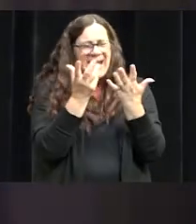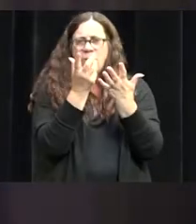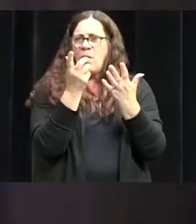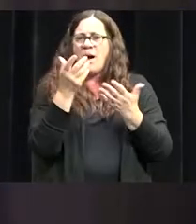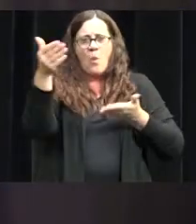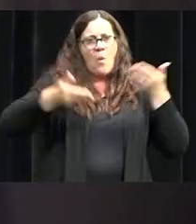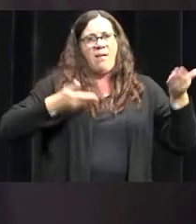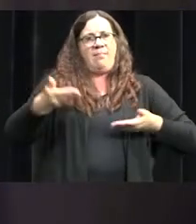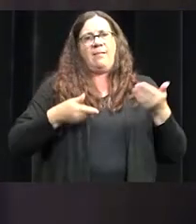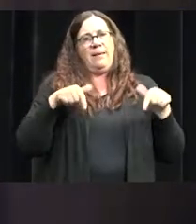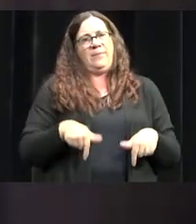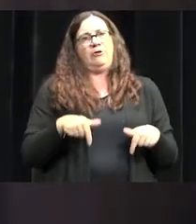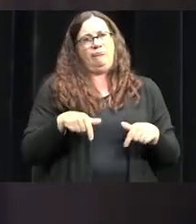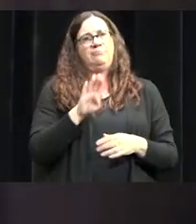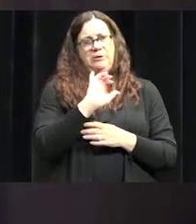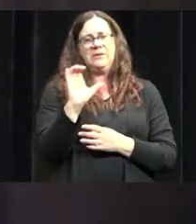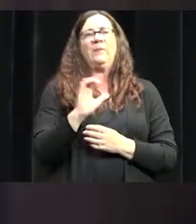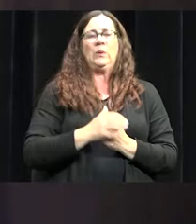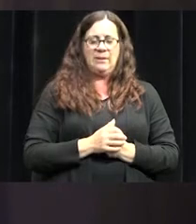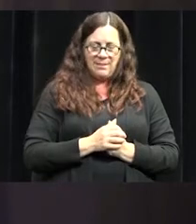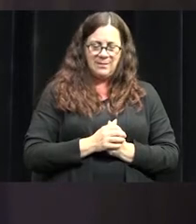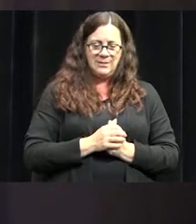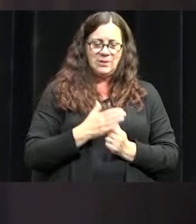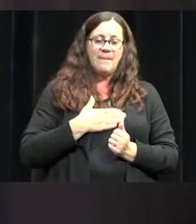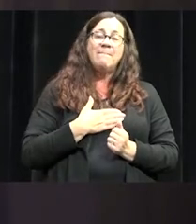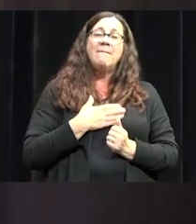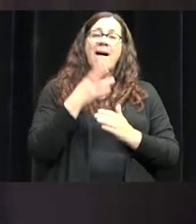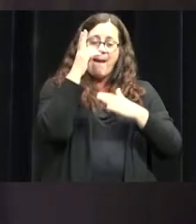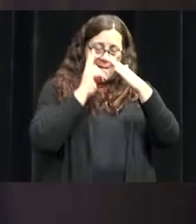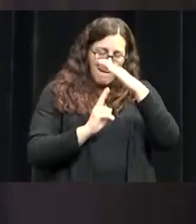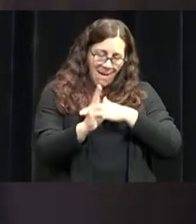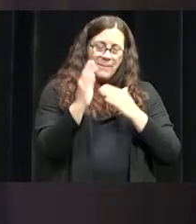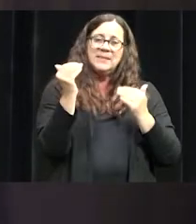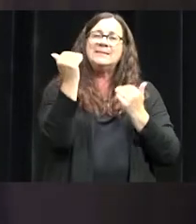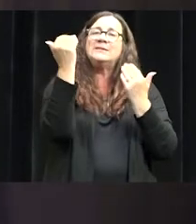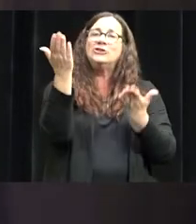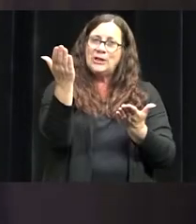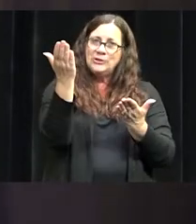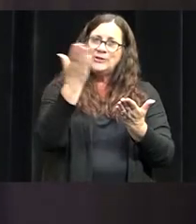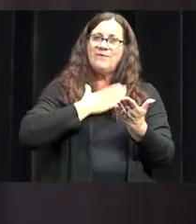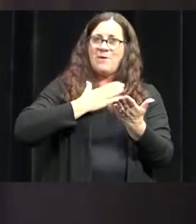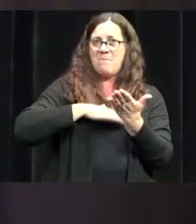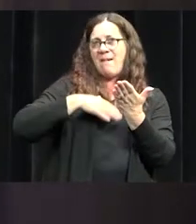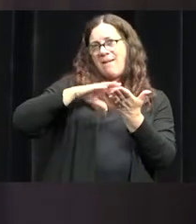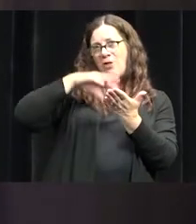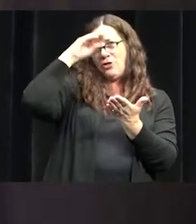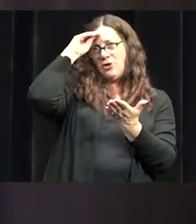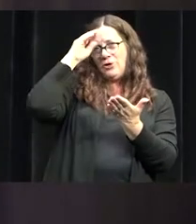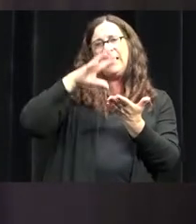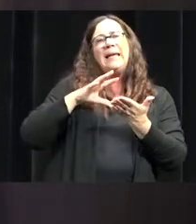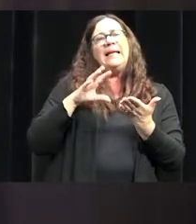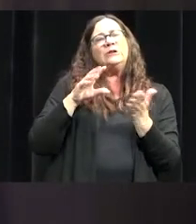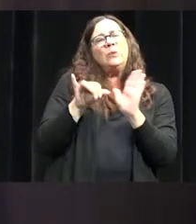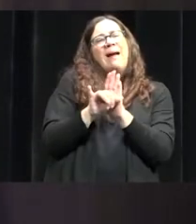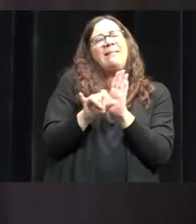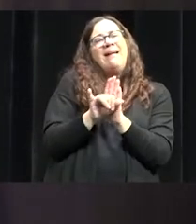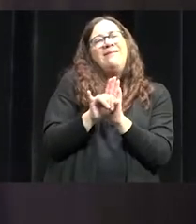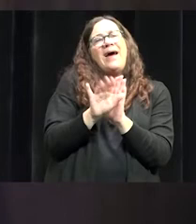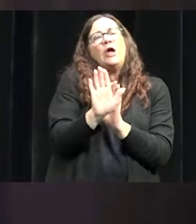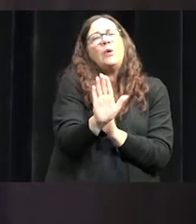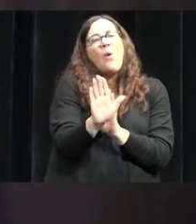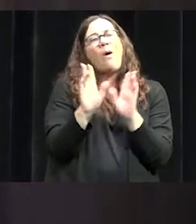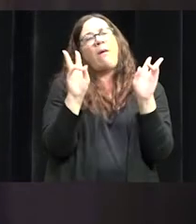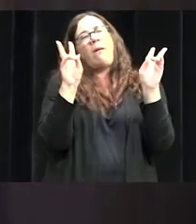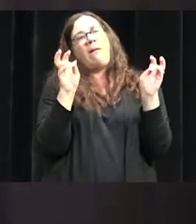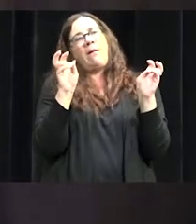my humble suggestion to you from what i've learned is to identify what your bag of books is it was clear to so